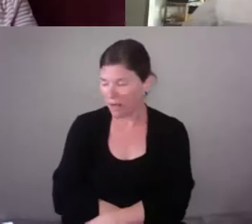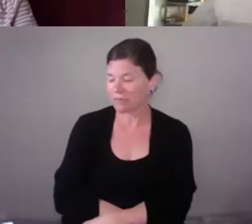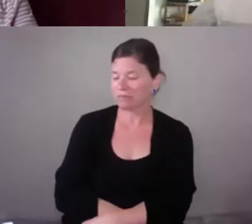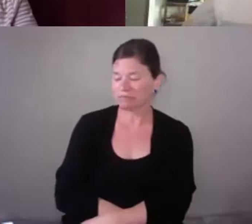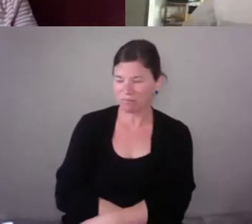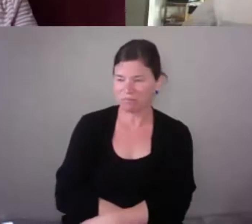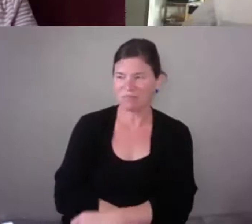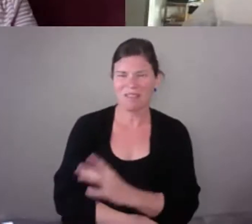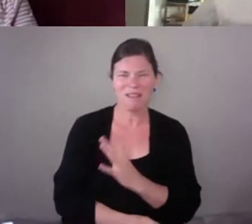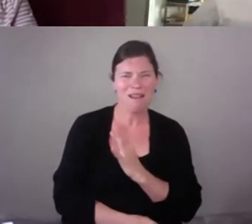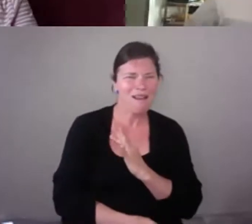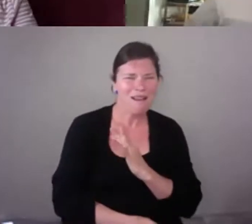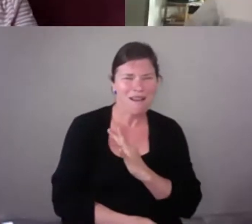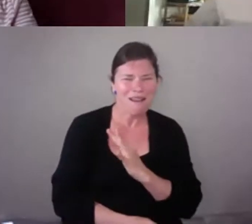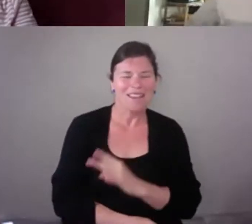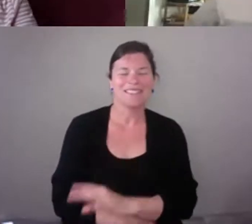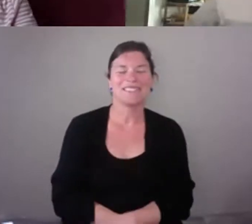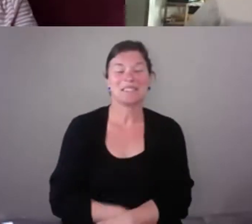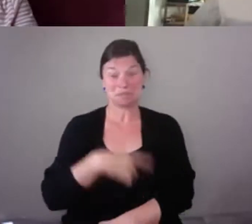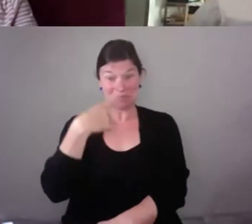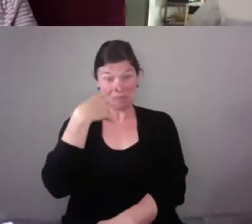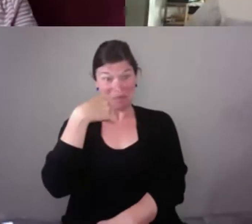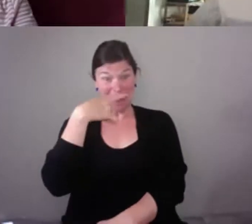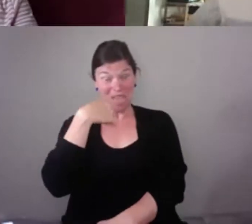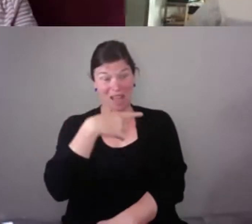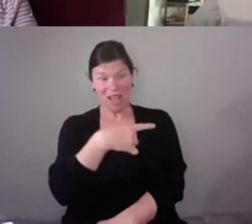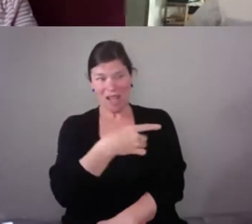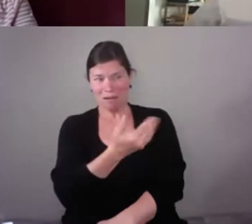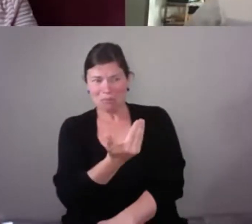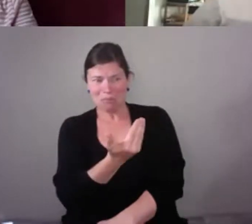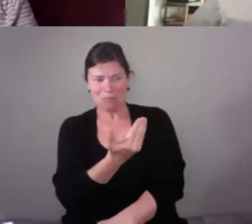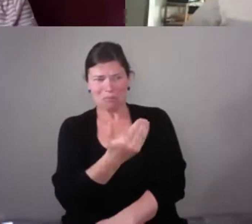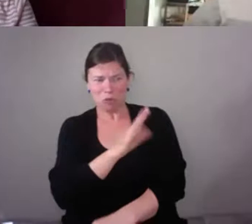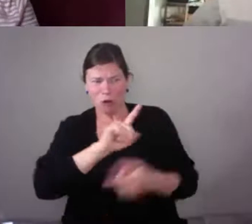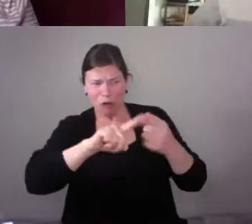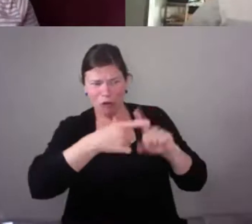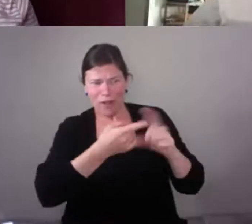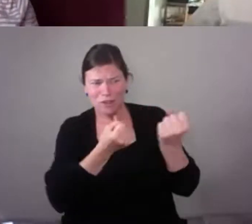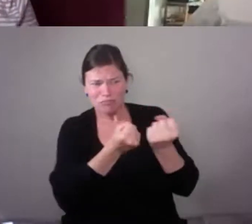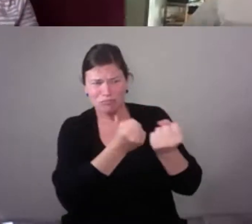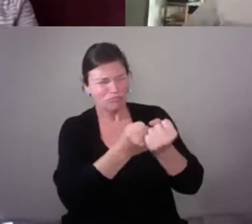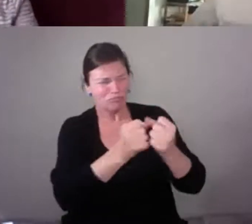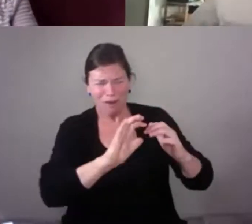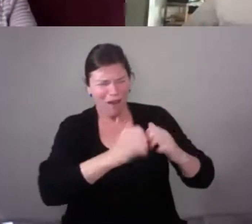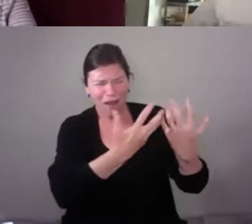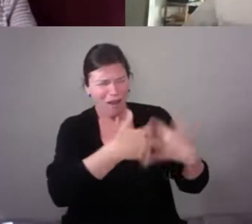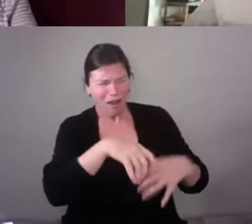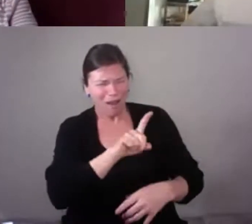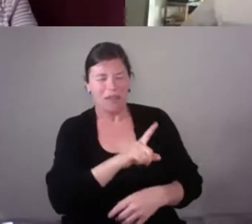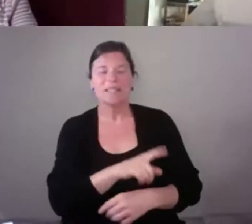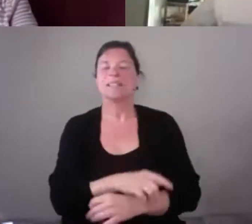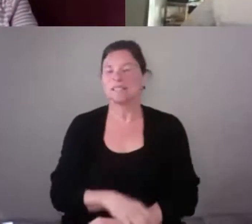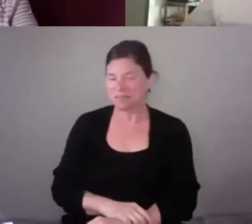That's awesome. Can you tell me a little bit about that and how that yeah, felt? yeah. We hosted